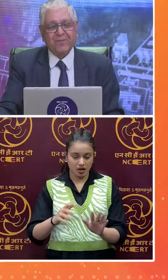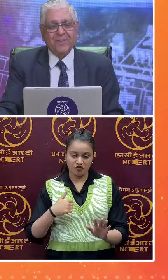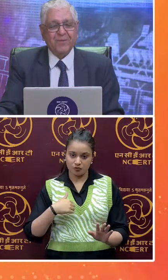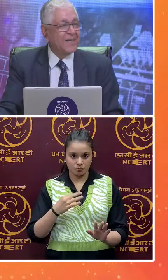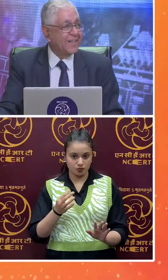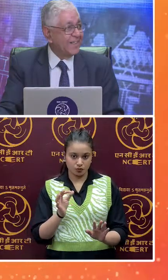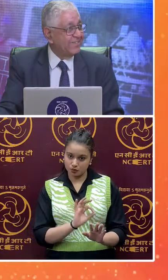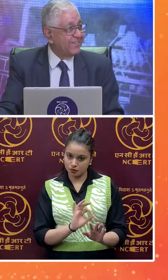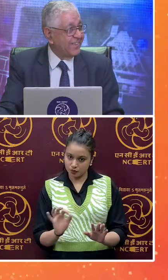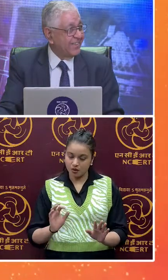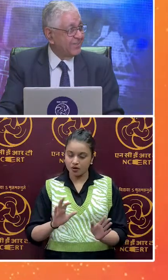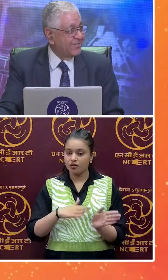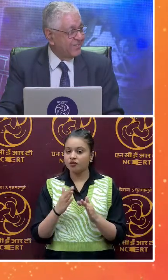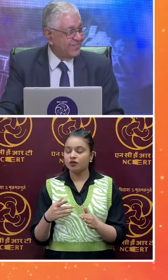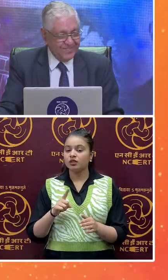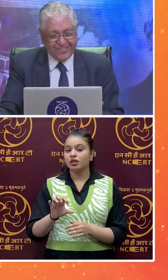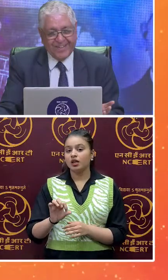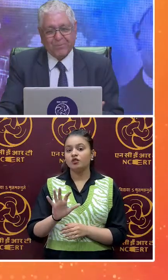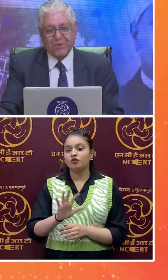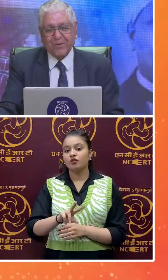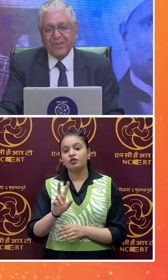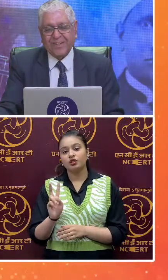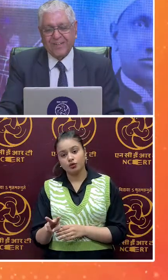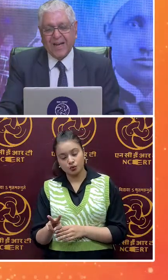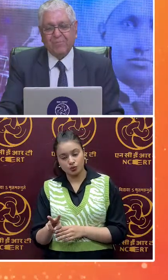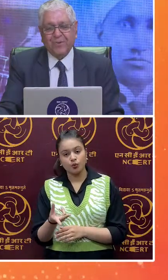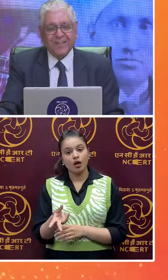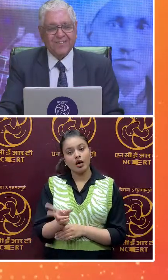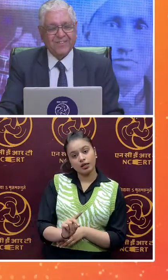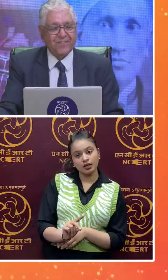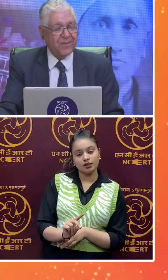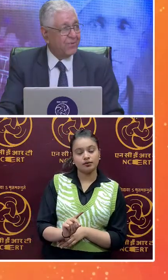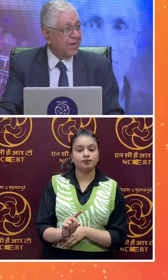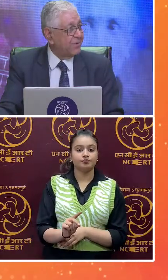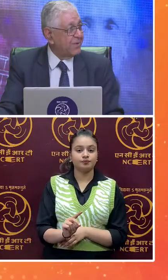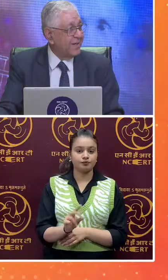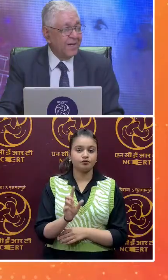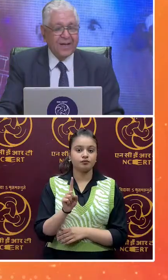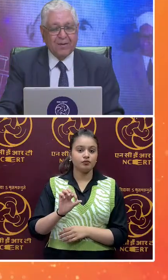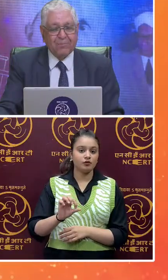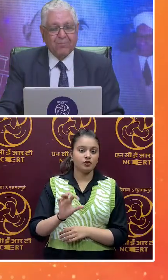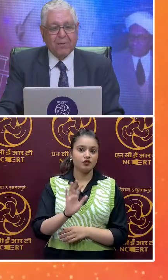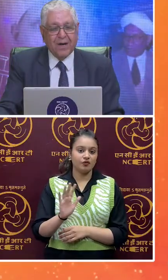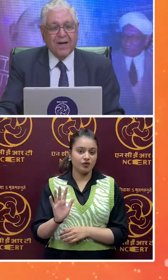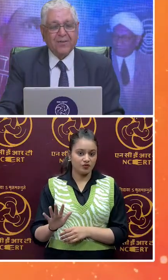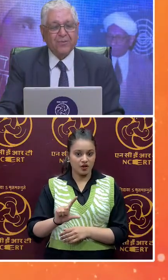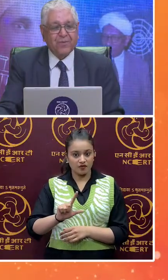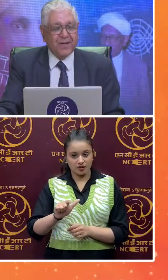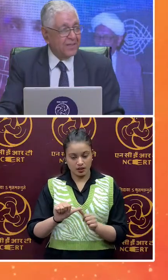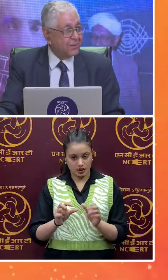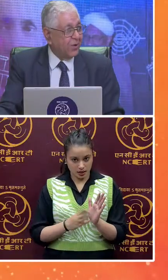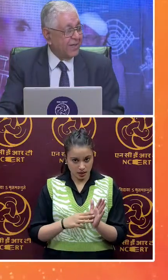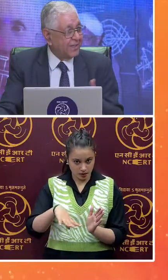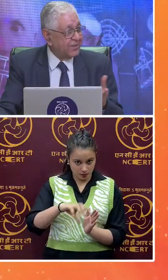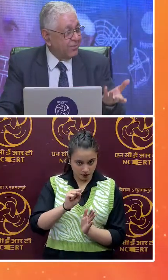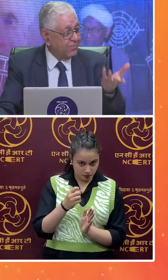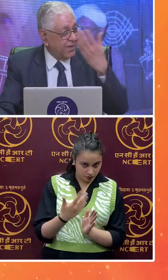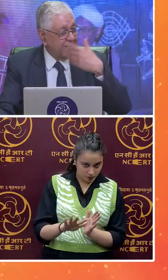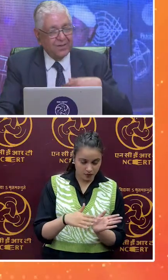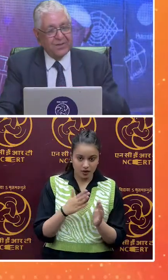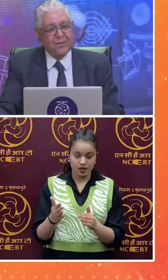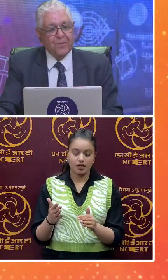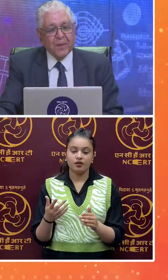Bhabha nominated it in 52. Felix Bloch got it, Lamb got it in 55. Bhabha had known Felix Bloch. It is